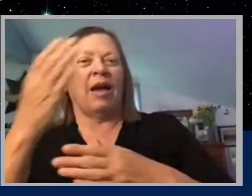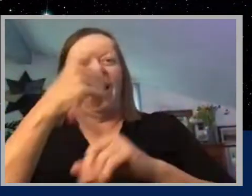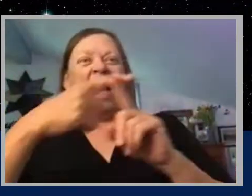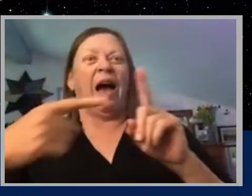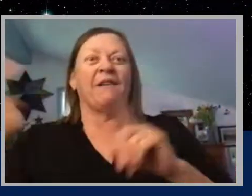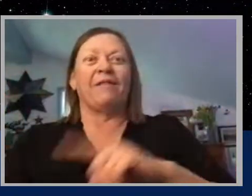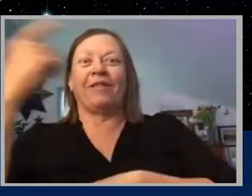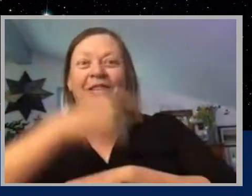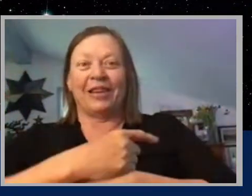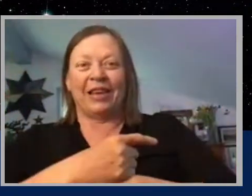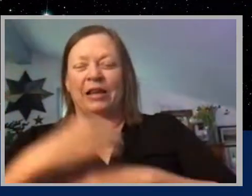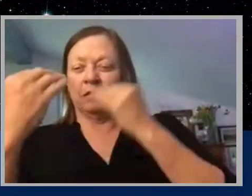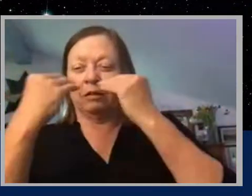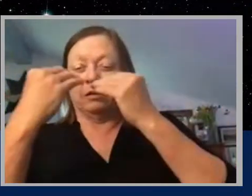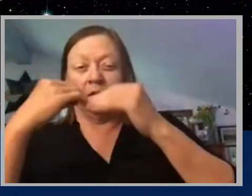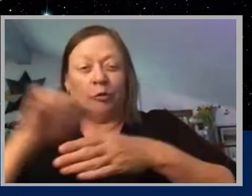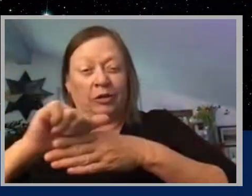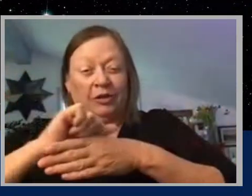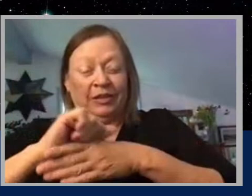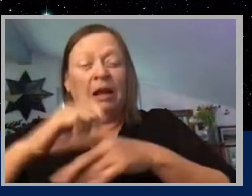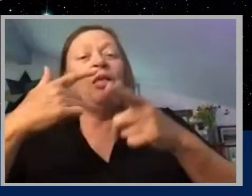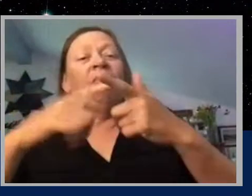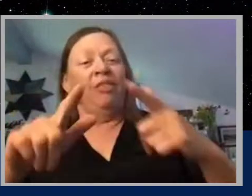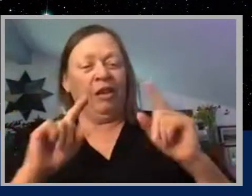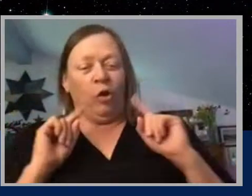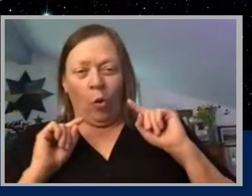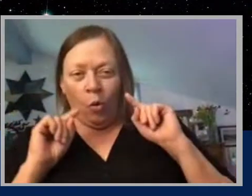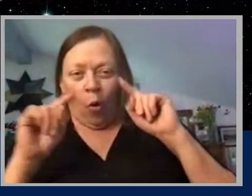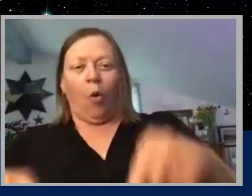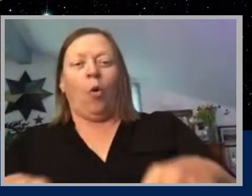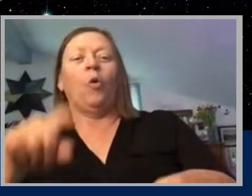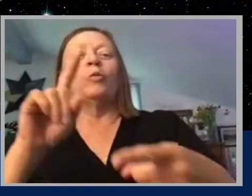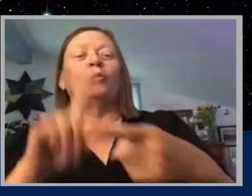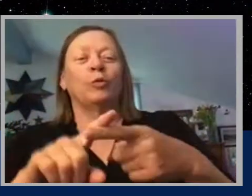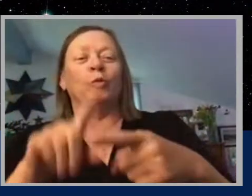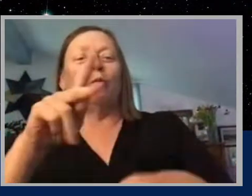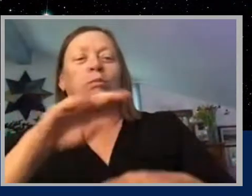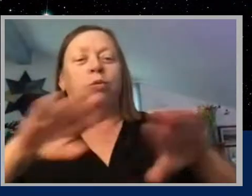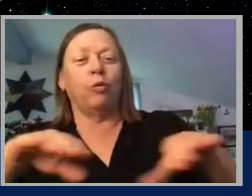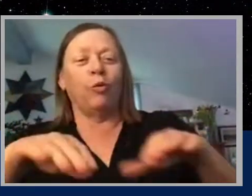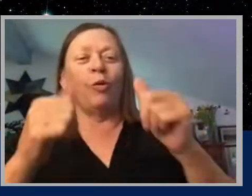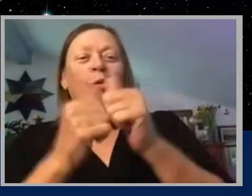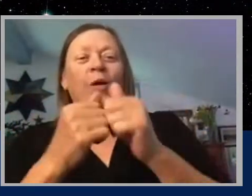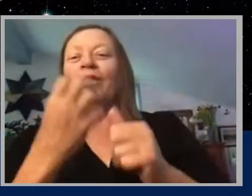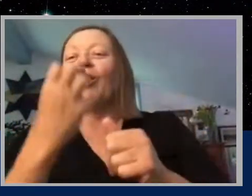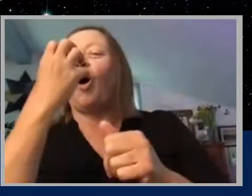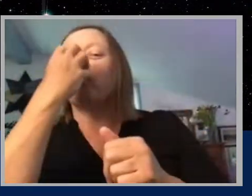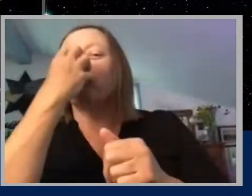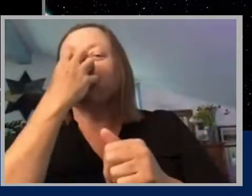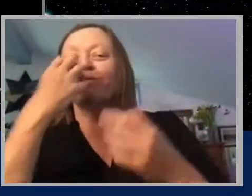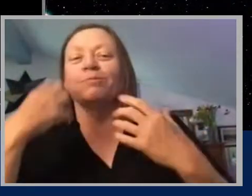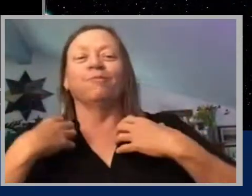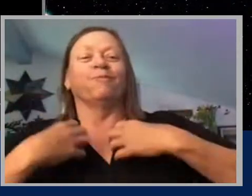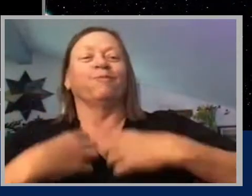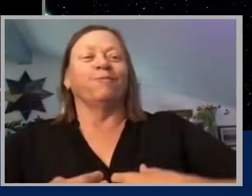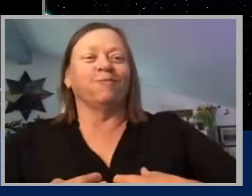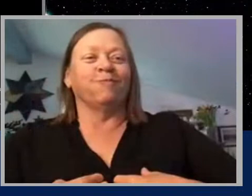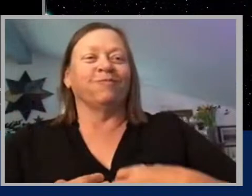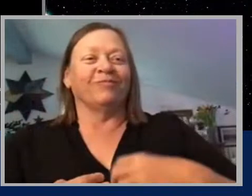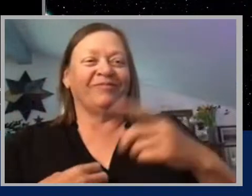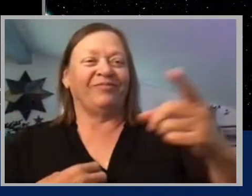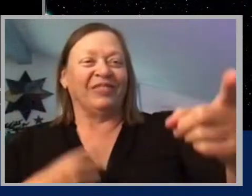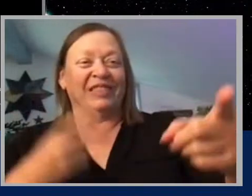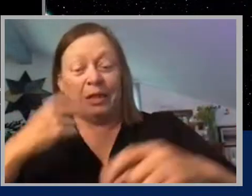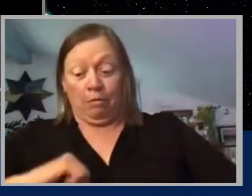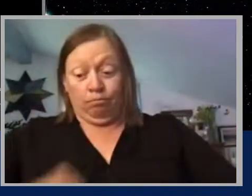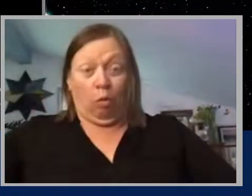get wet in the pool where they train us on the scuba tanks and our life vests, which is what you saw me pulling. I always wanted to do that. You